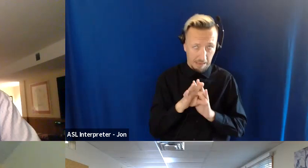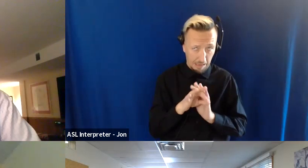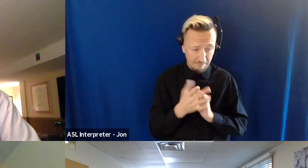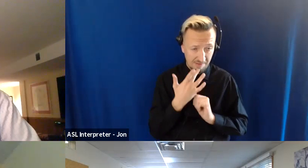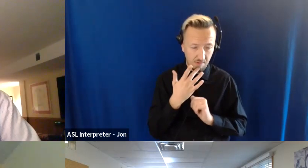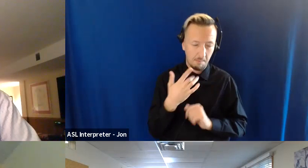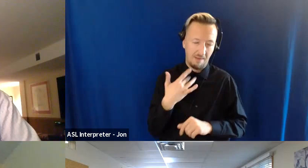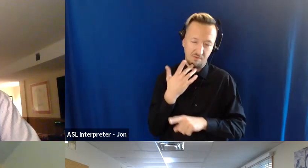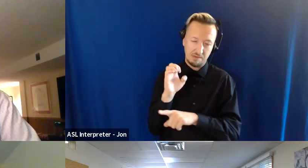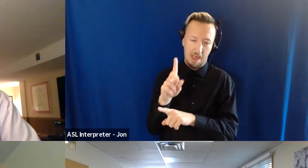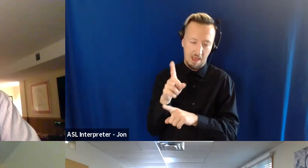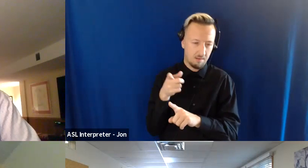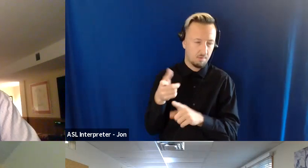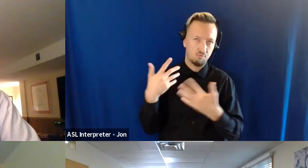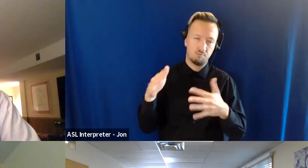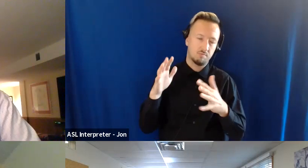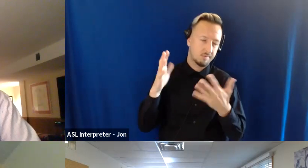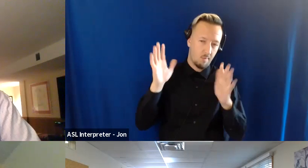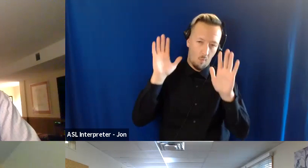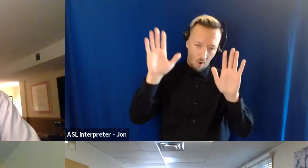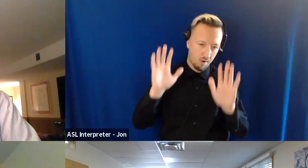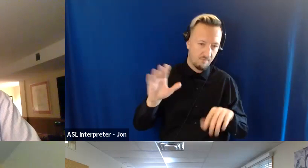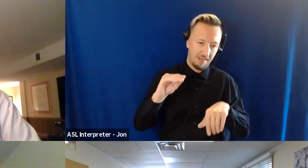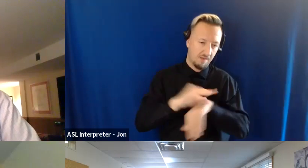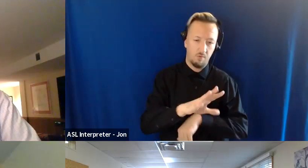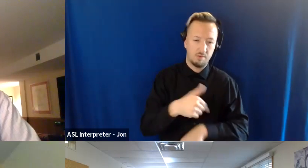Ed. He just had an incredible influence.